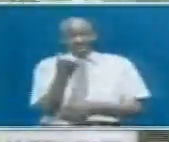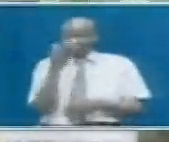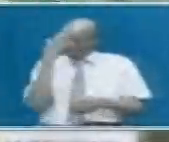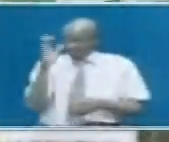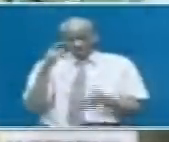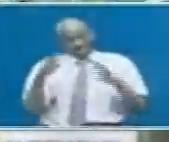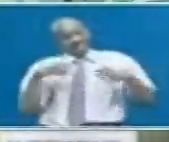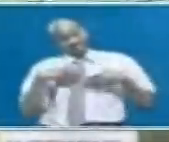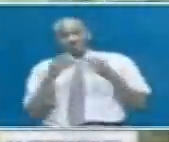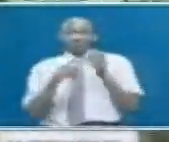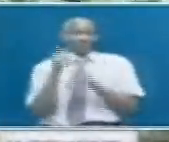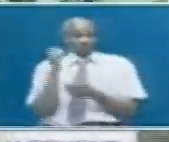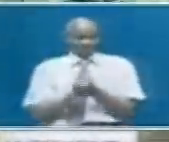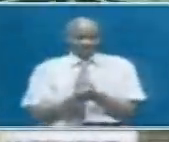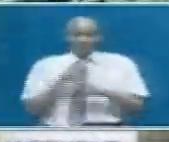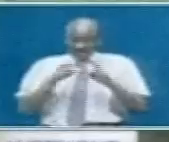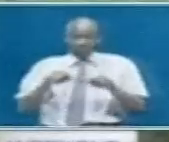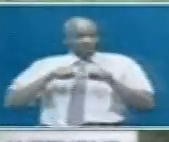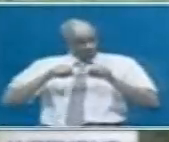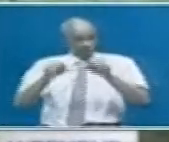unknown. Yet, we go on.